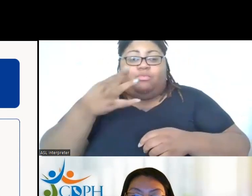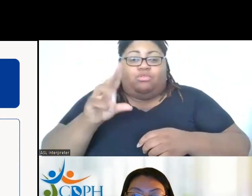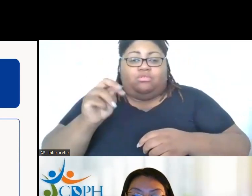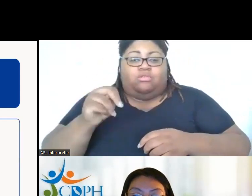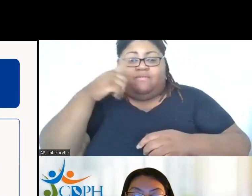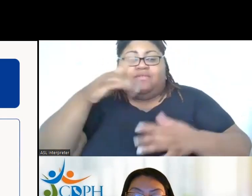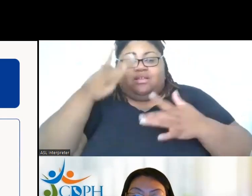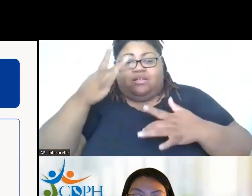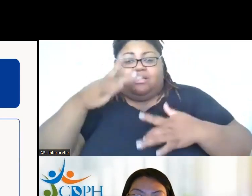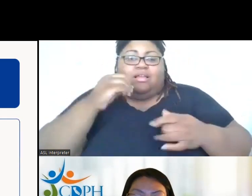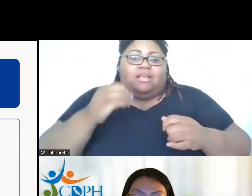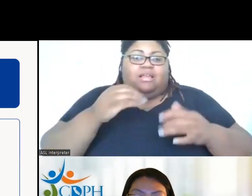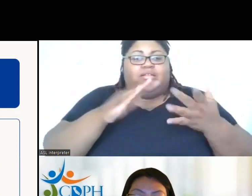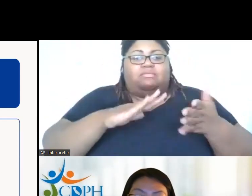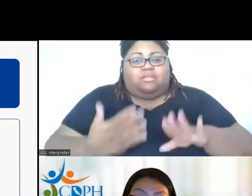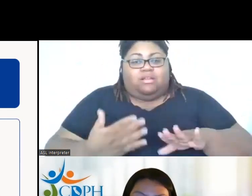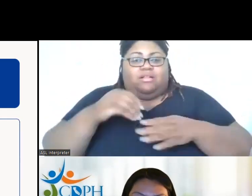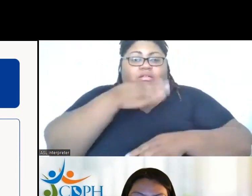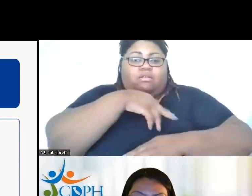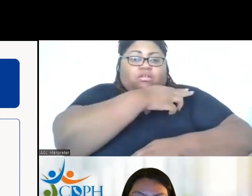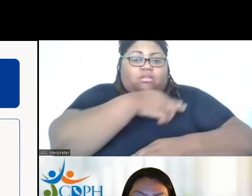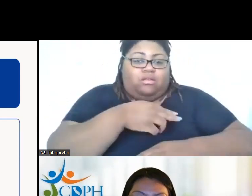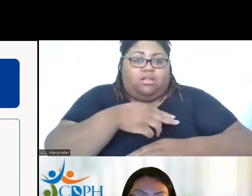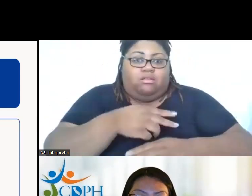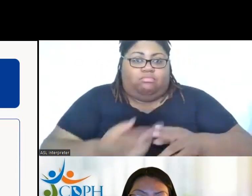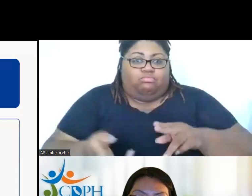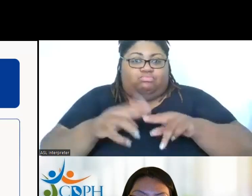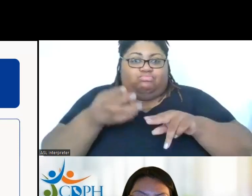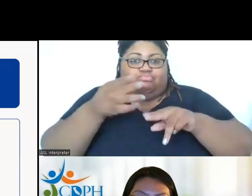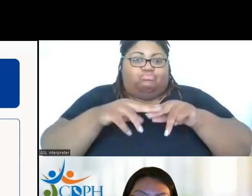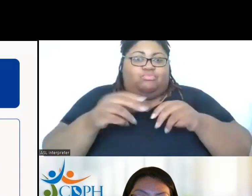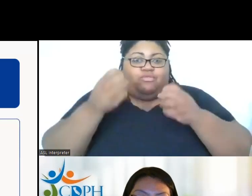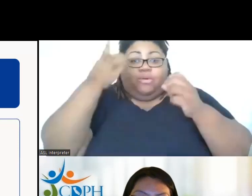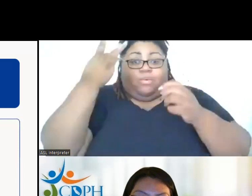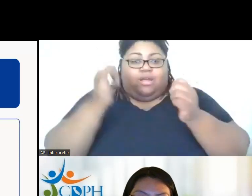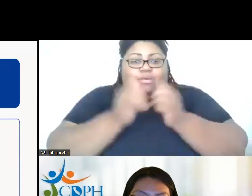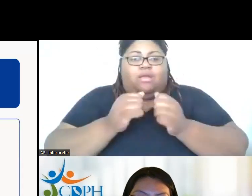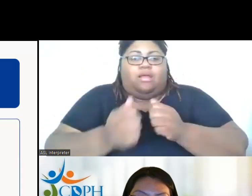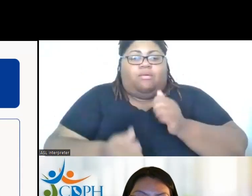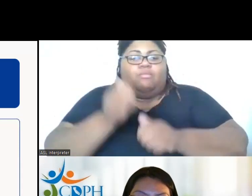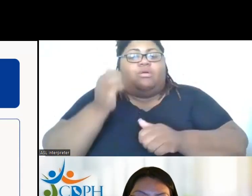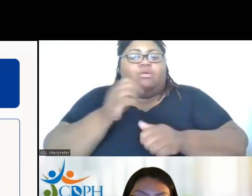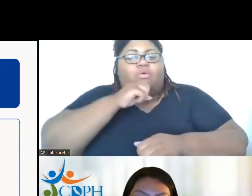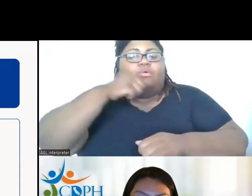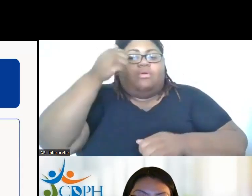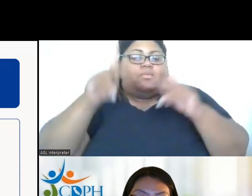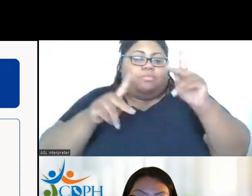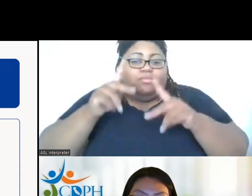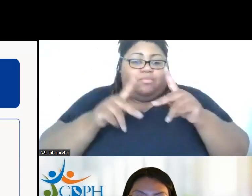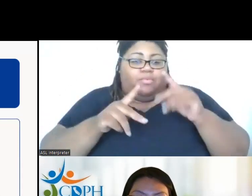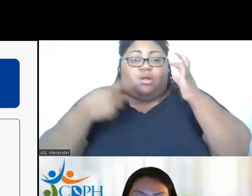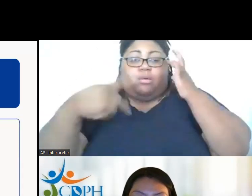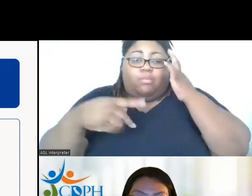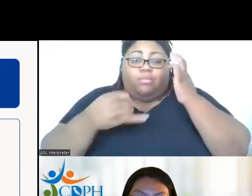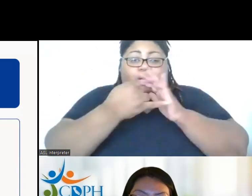is amongst those who are the oldest or older adults. And so the purple line is a summary of all those who are older